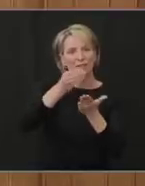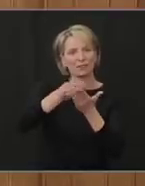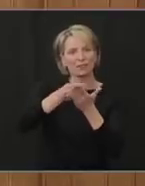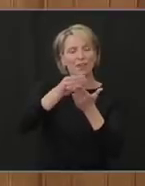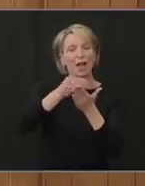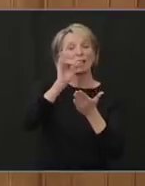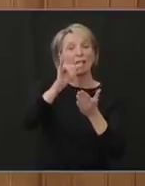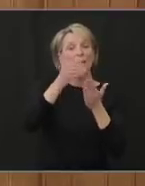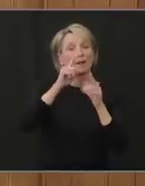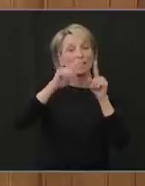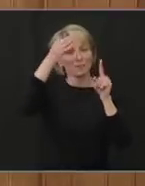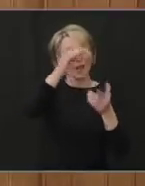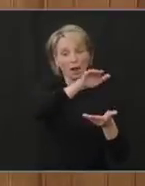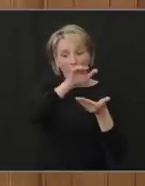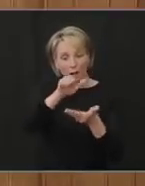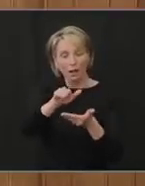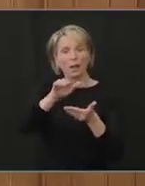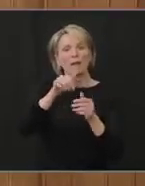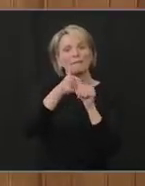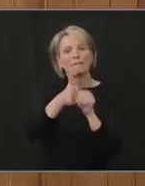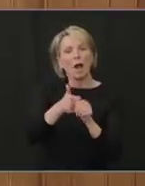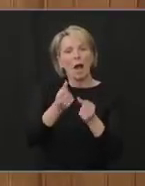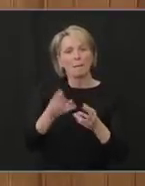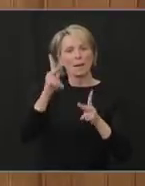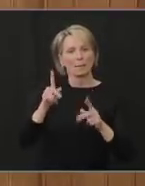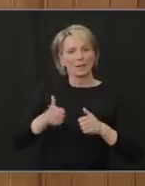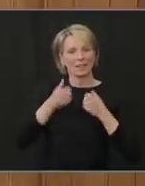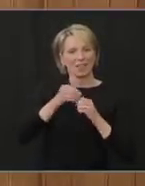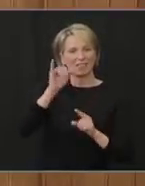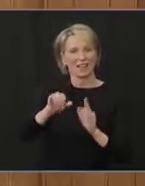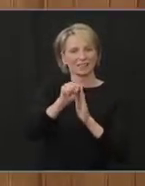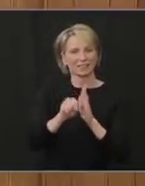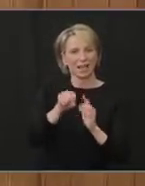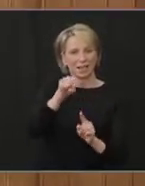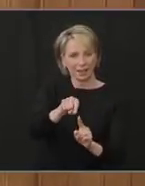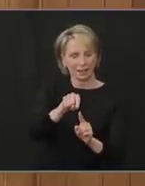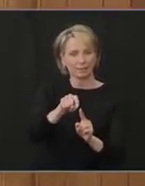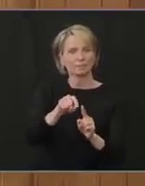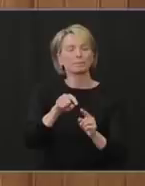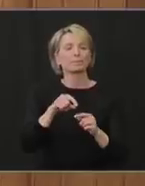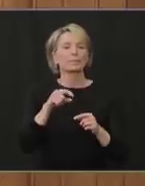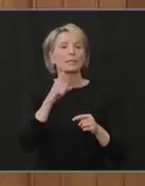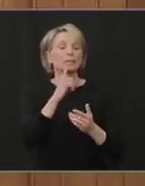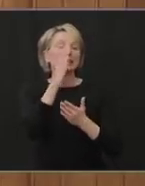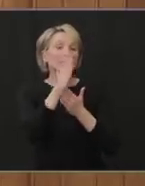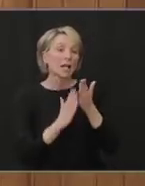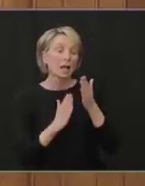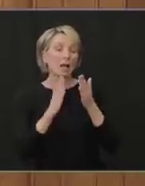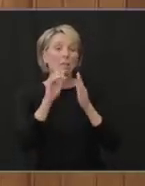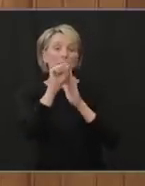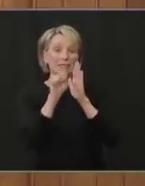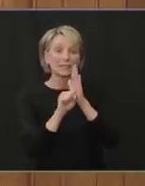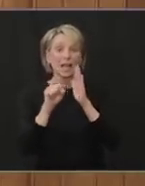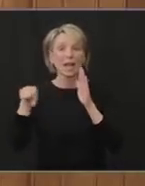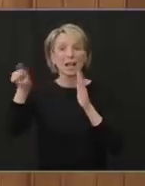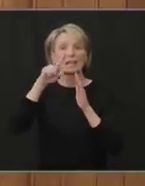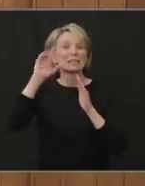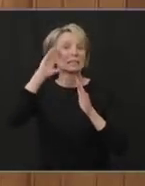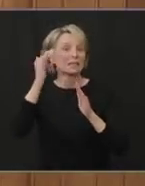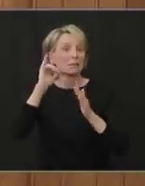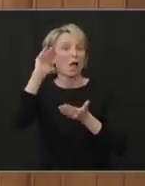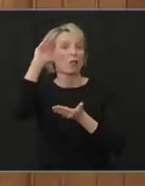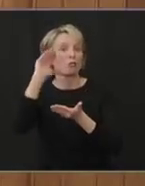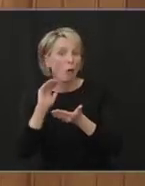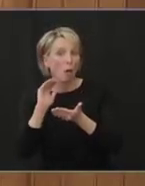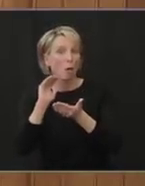don't necessarily have as low a rate of infection as you think. Part of the issue is that they haven't begun